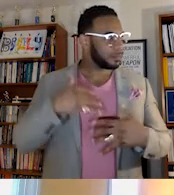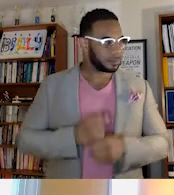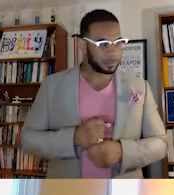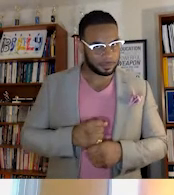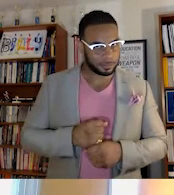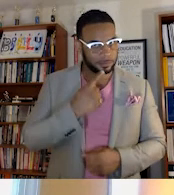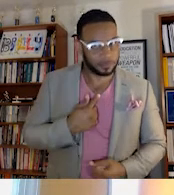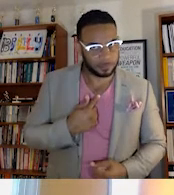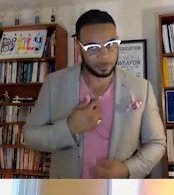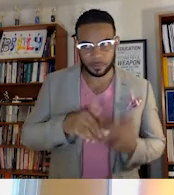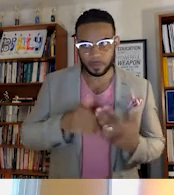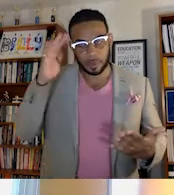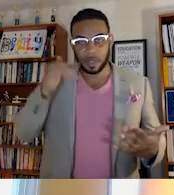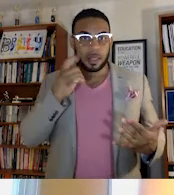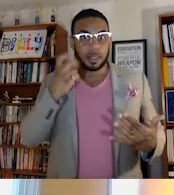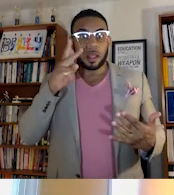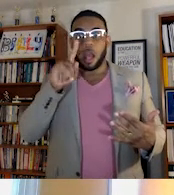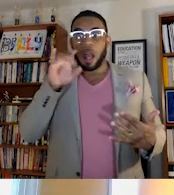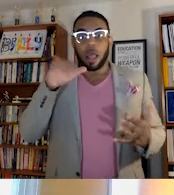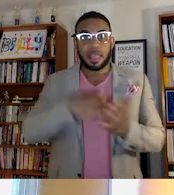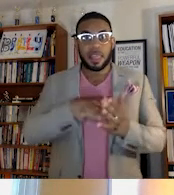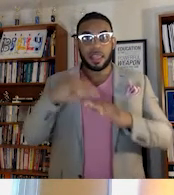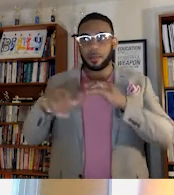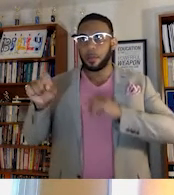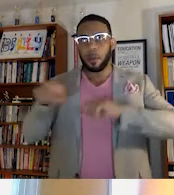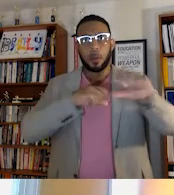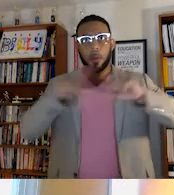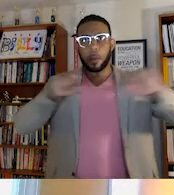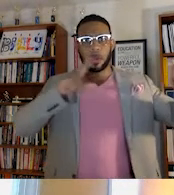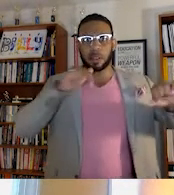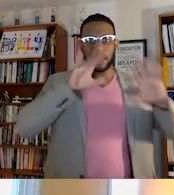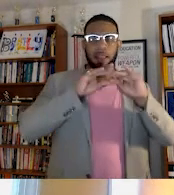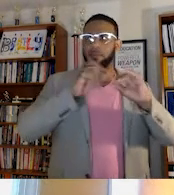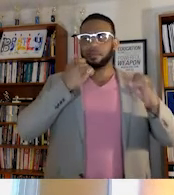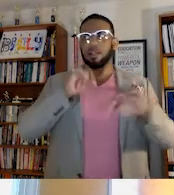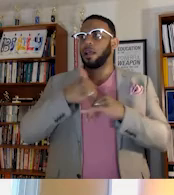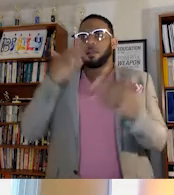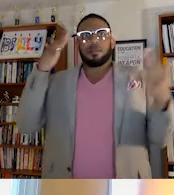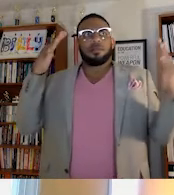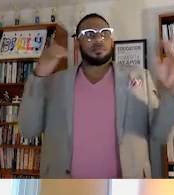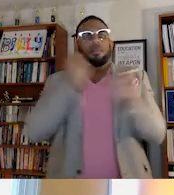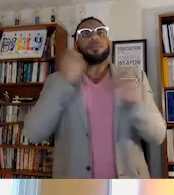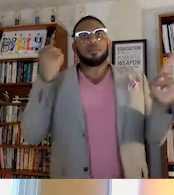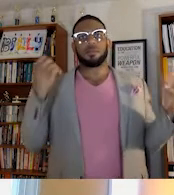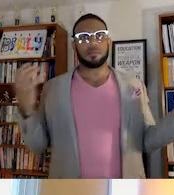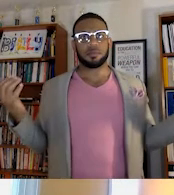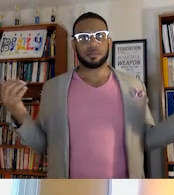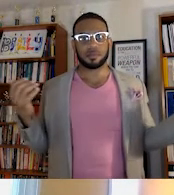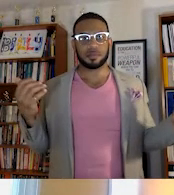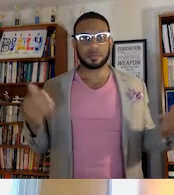him to tell me. All I know is I just saw 100,000 emails flying through and then there was a conference. That's all I know.